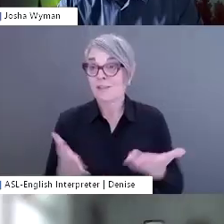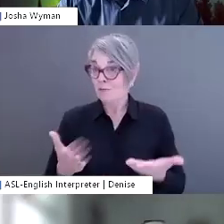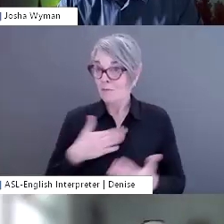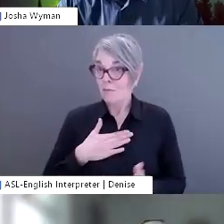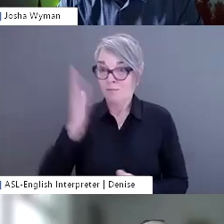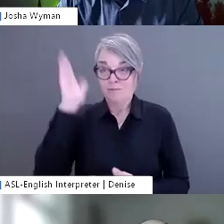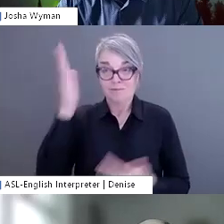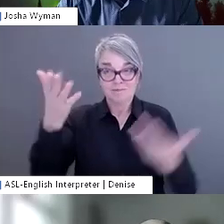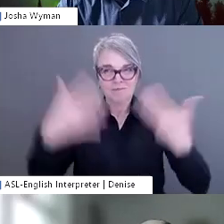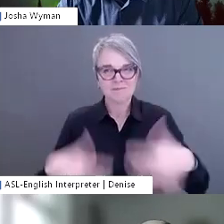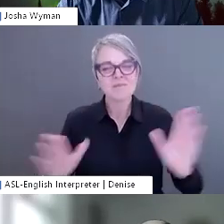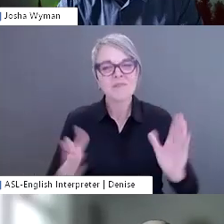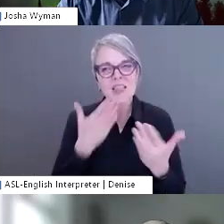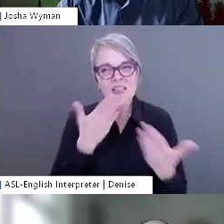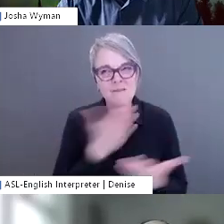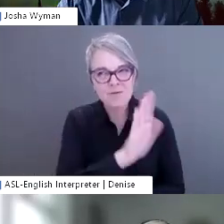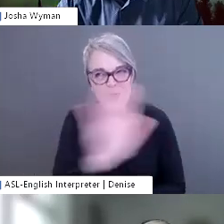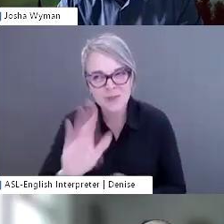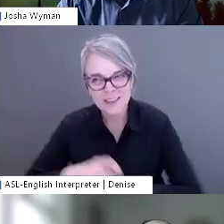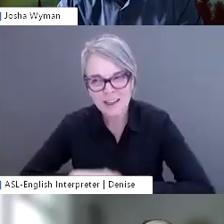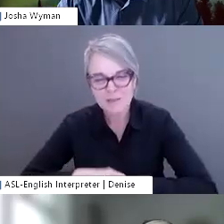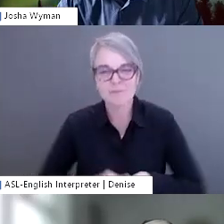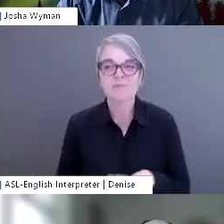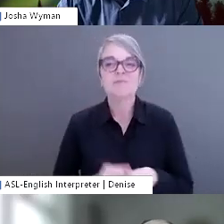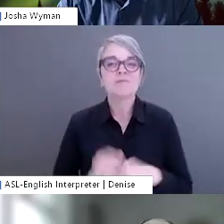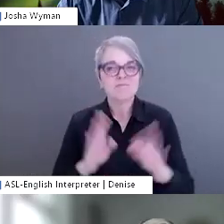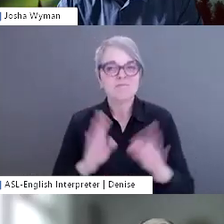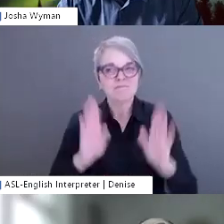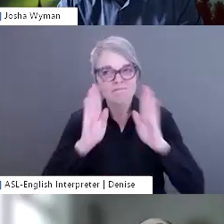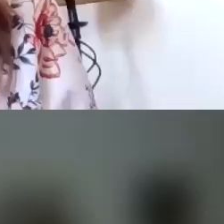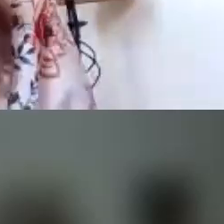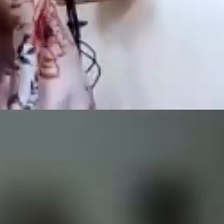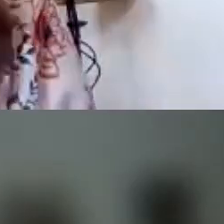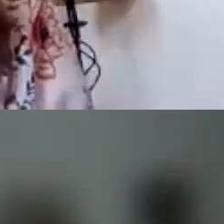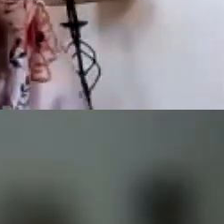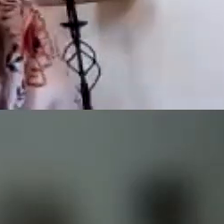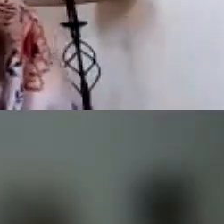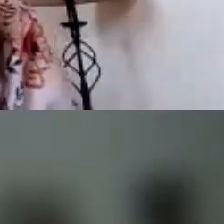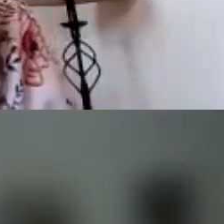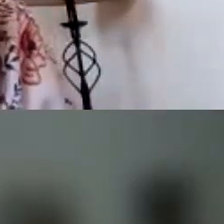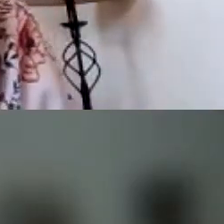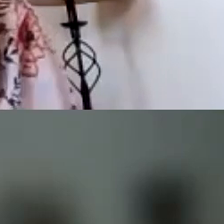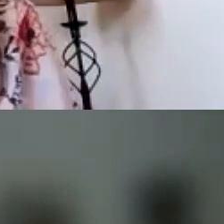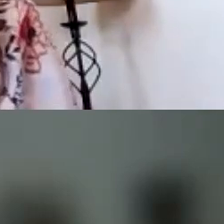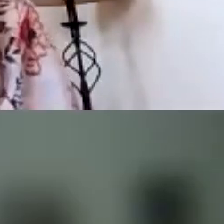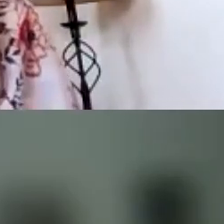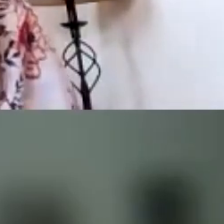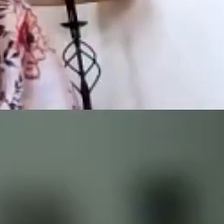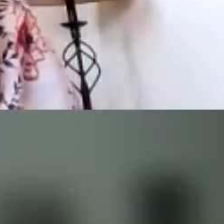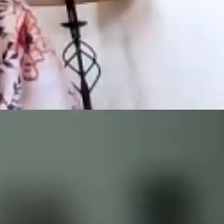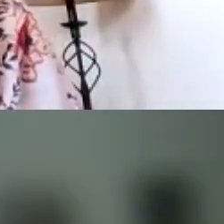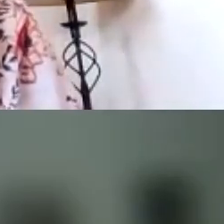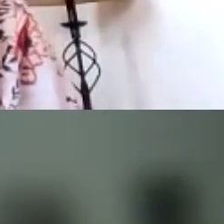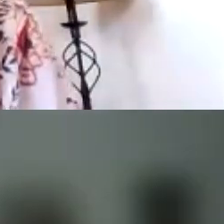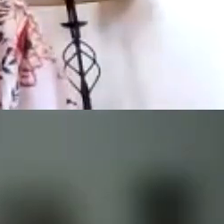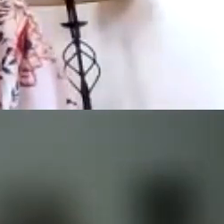time. And any questions? Thank you so much, Joshua. That was fantastic. We're